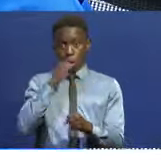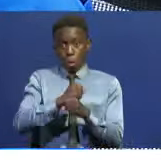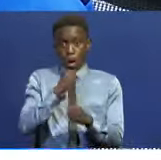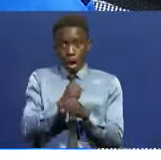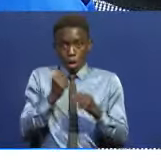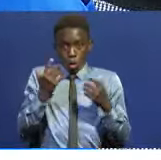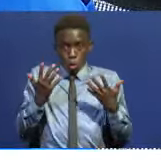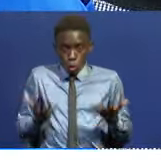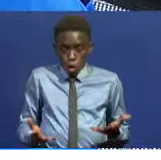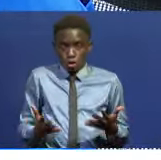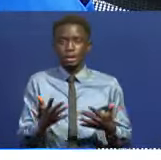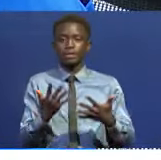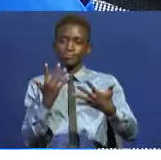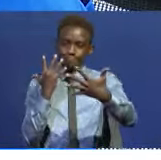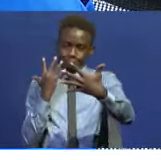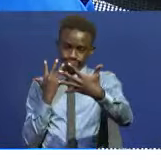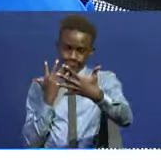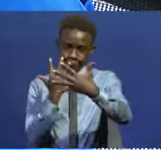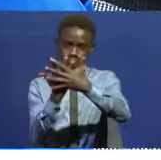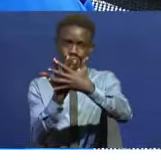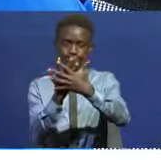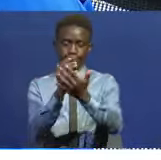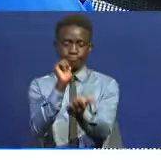in broad daylight.